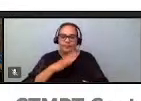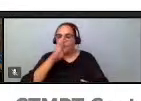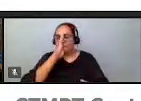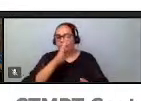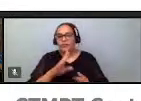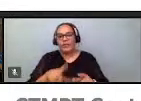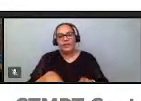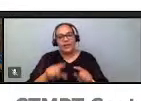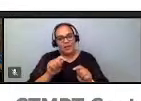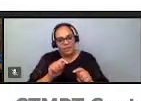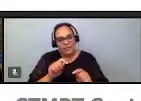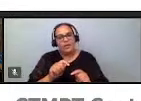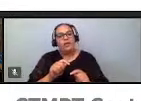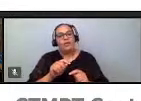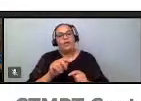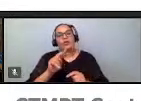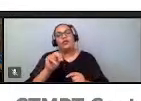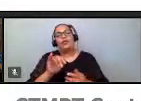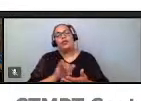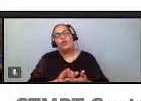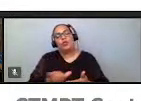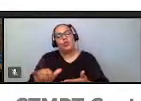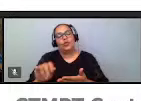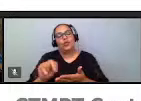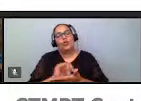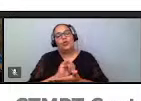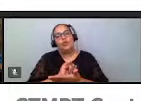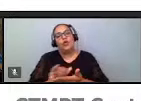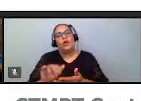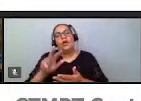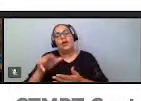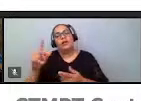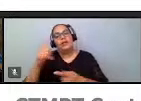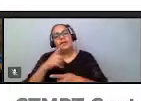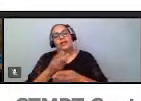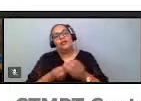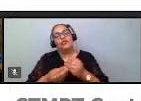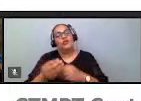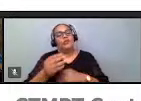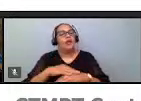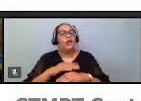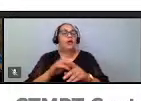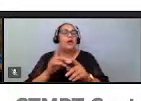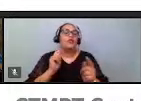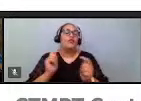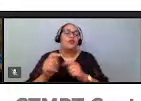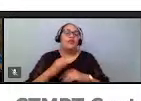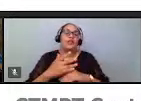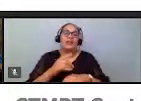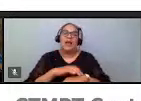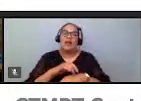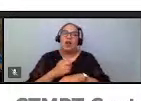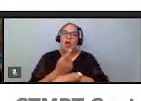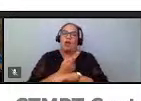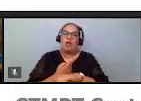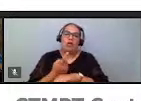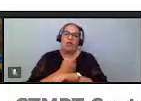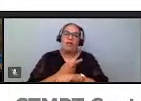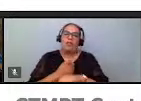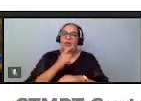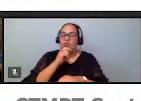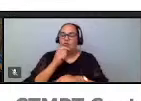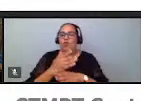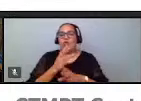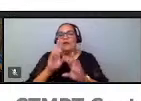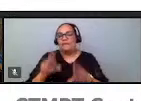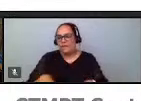Town New York New York New York 8 14 18 days transer time and it was like clockwork it really really worked